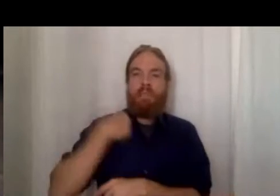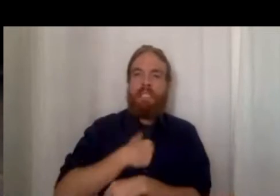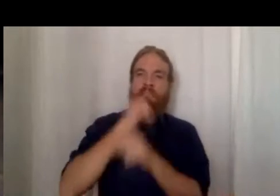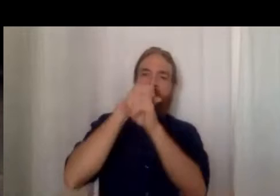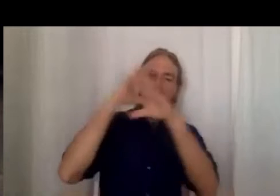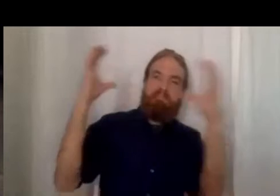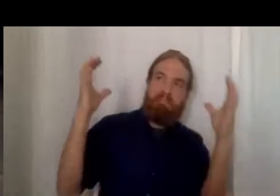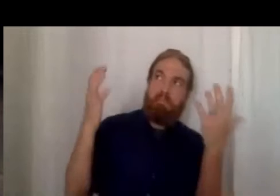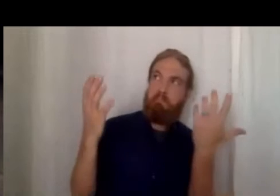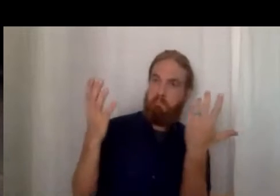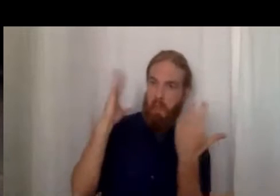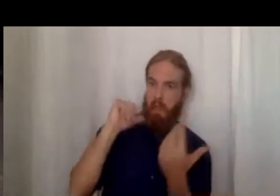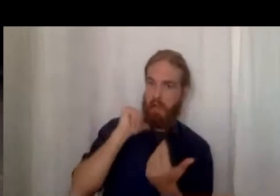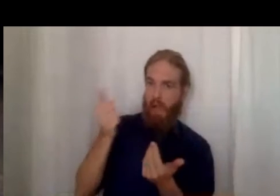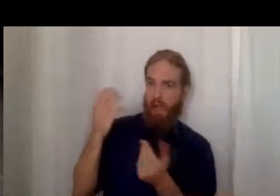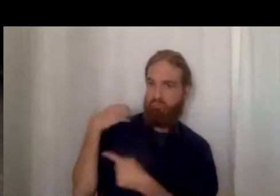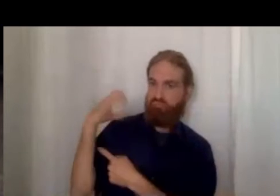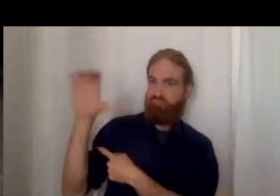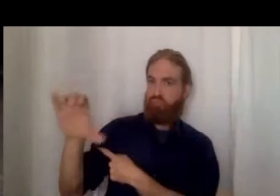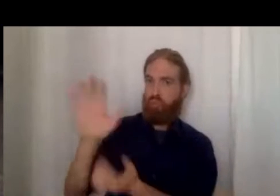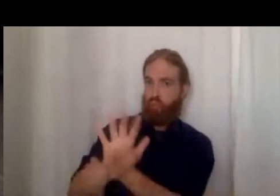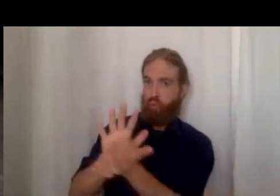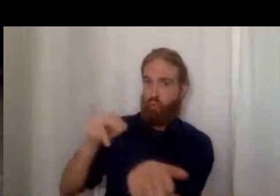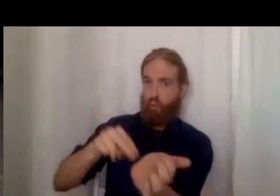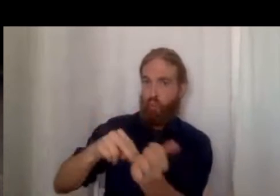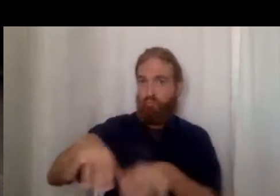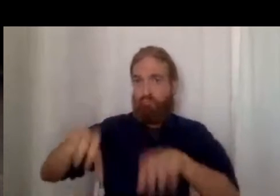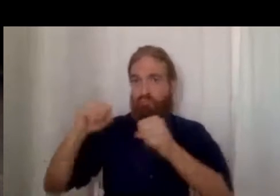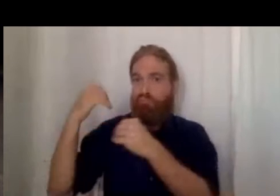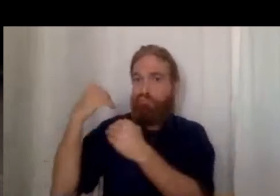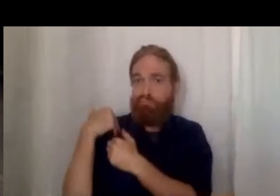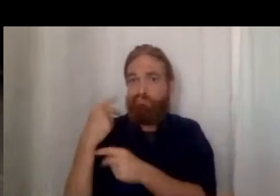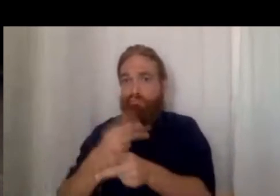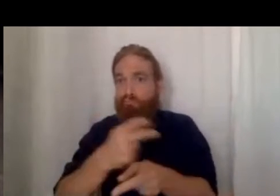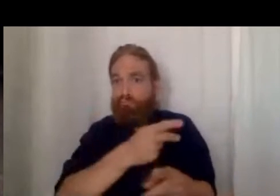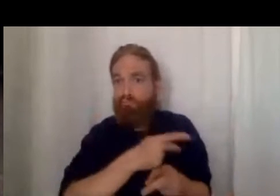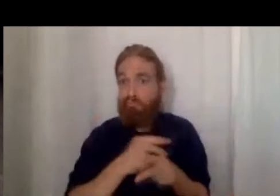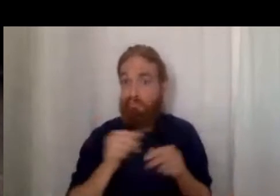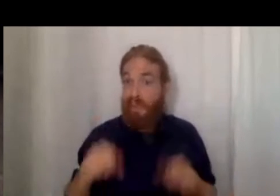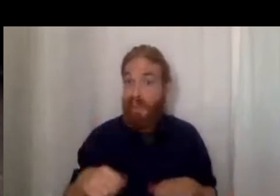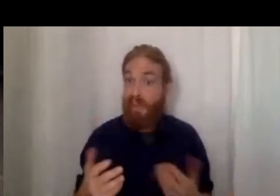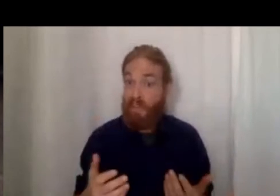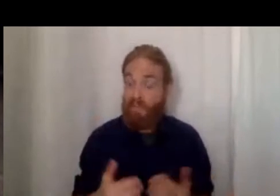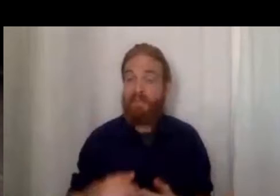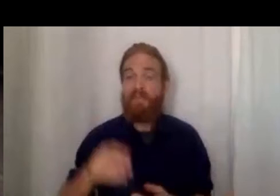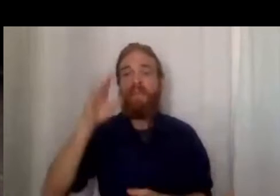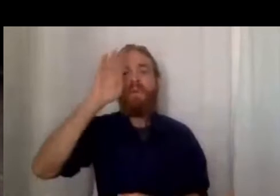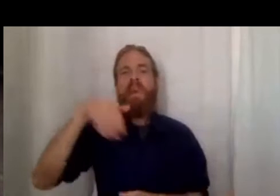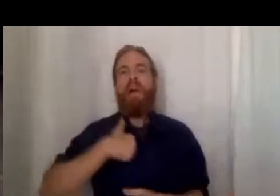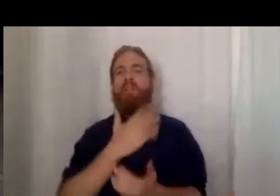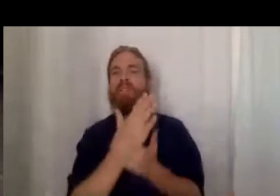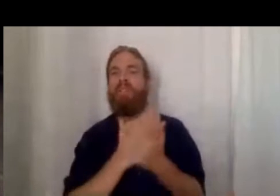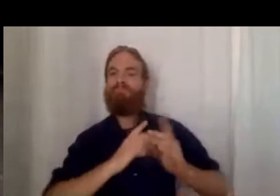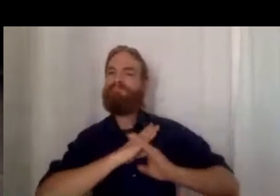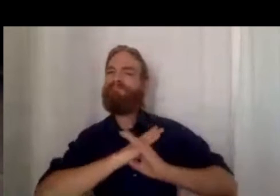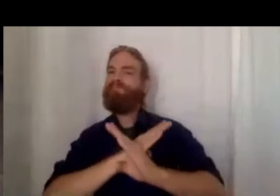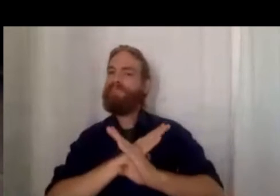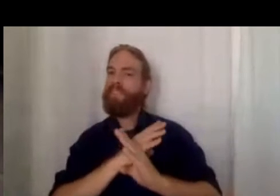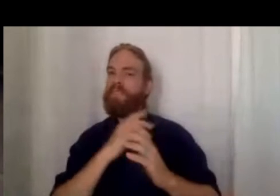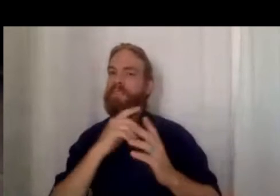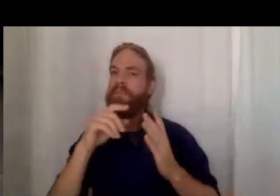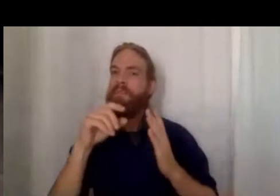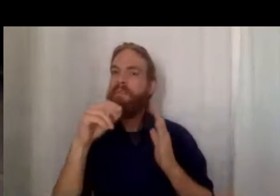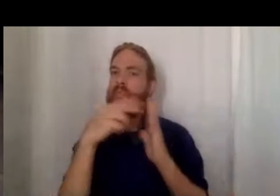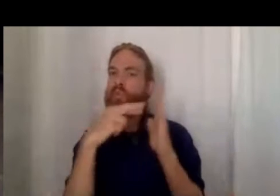to the students. I know there are barriers with that, there are regulatory barriers, but if we can lower some of those barriers, I think